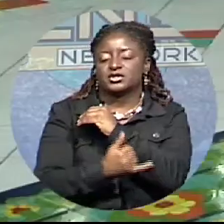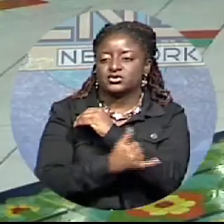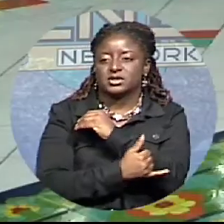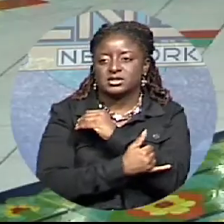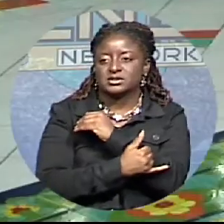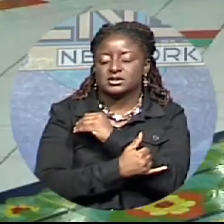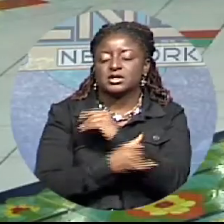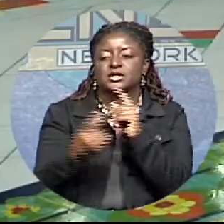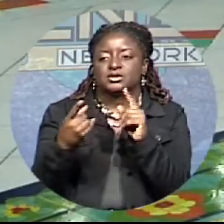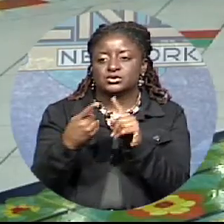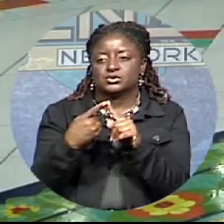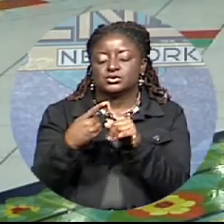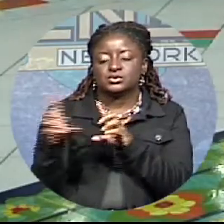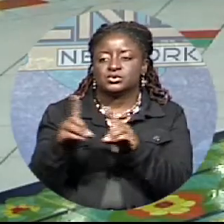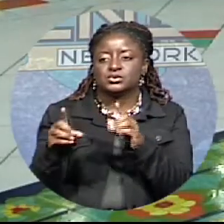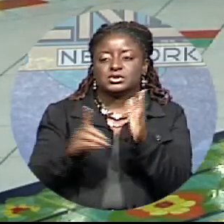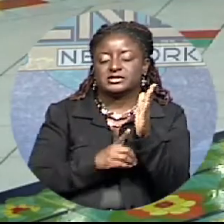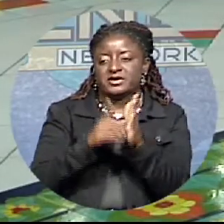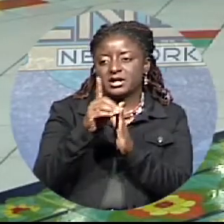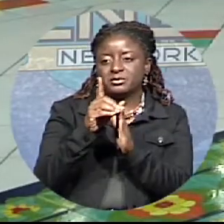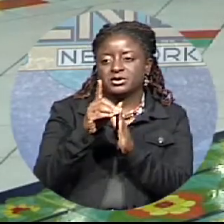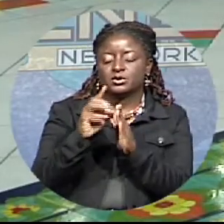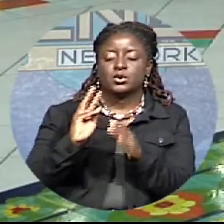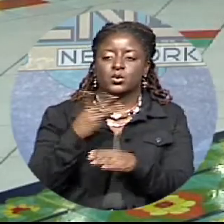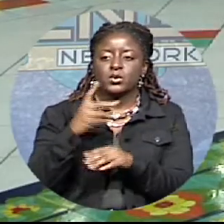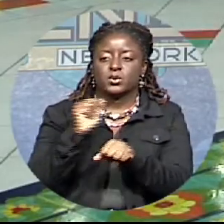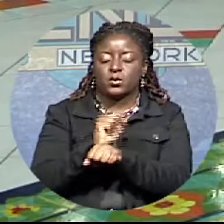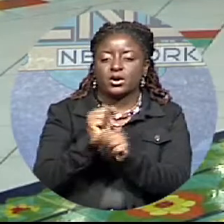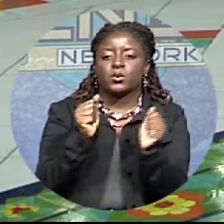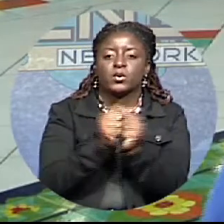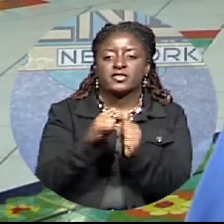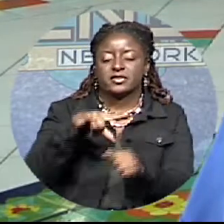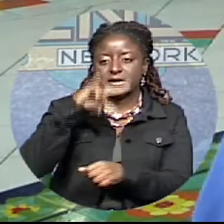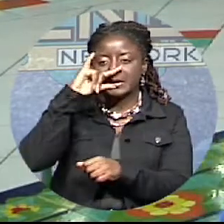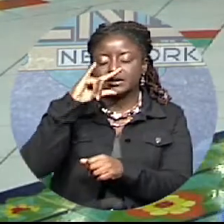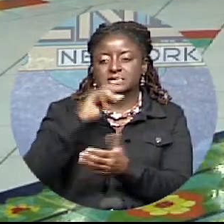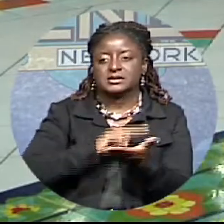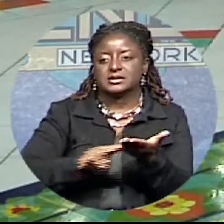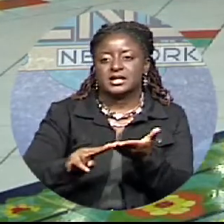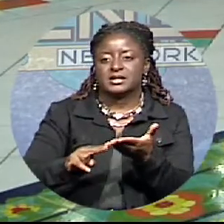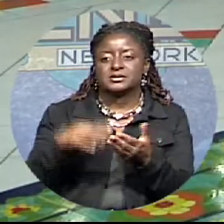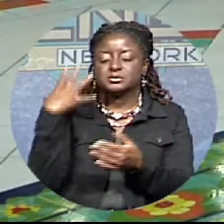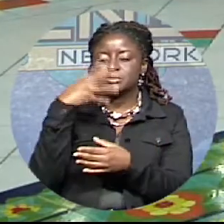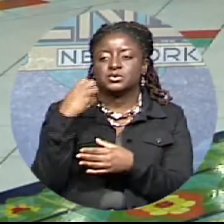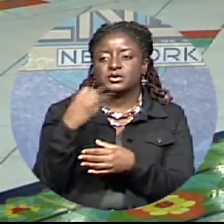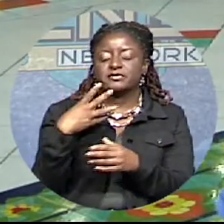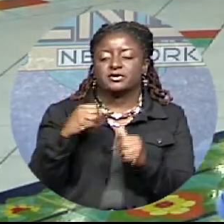development. We did some work with the kids, nice, beautiful athletes.